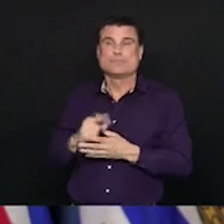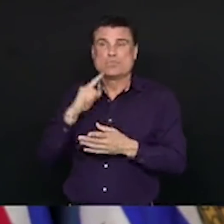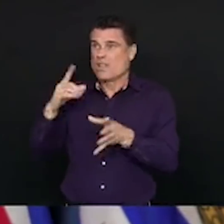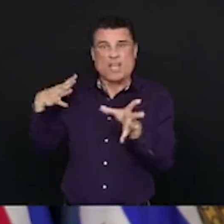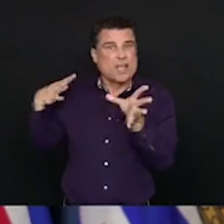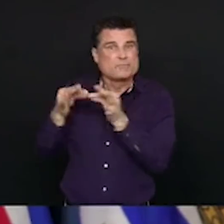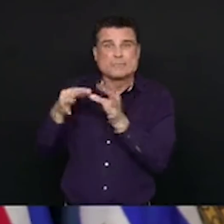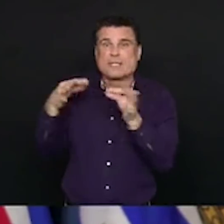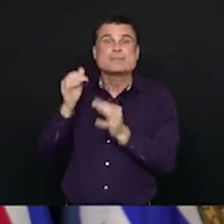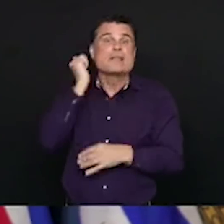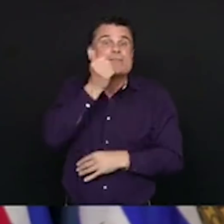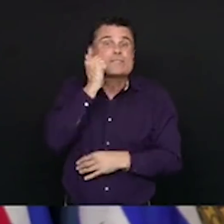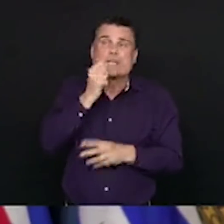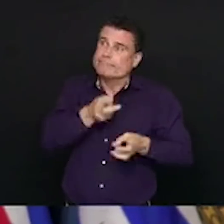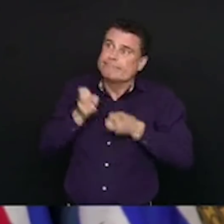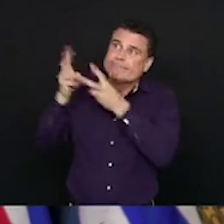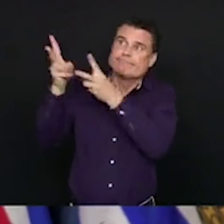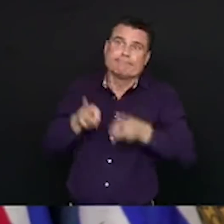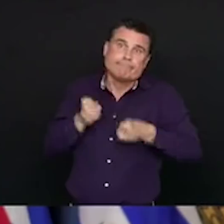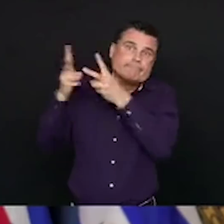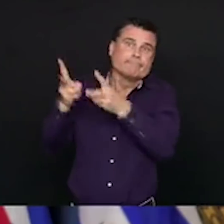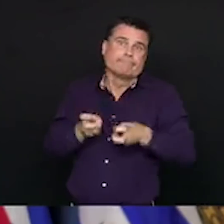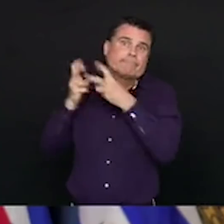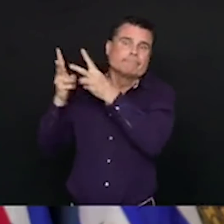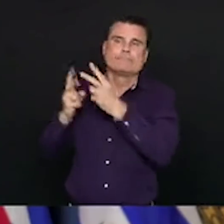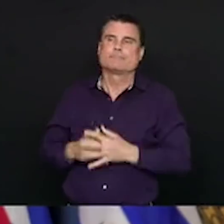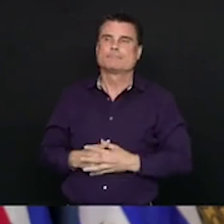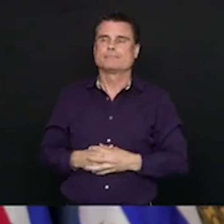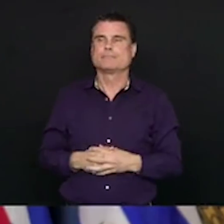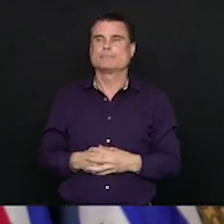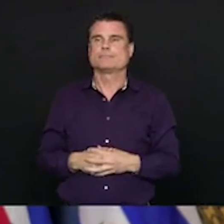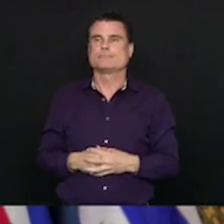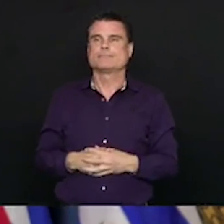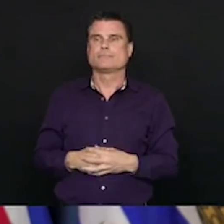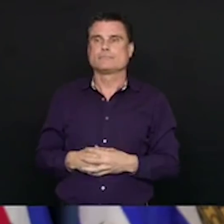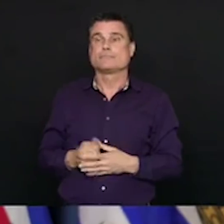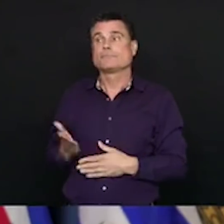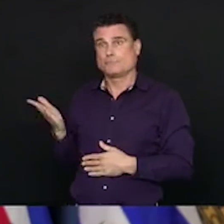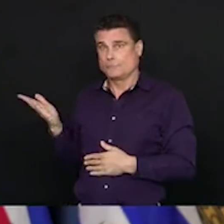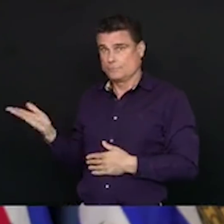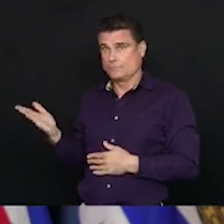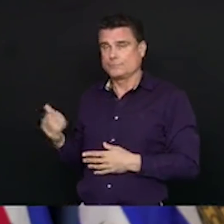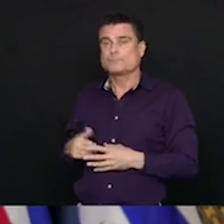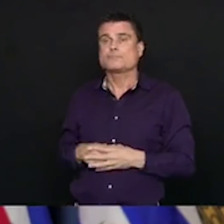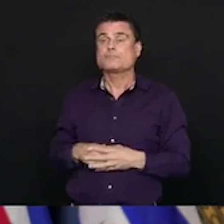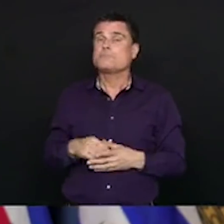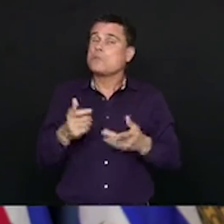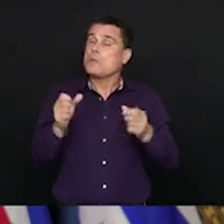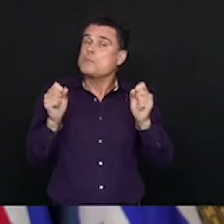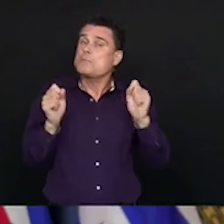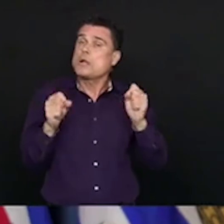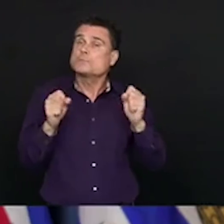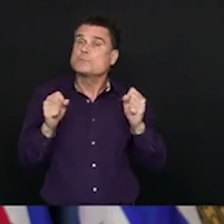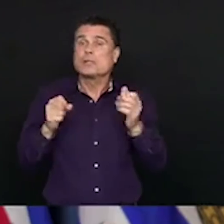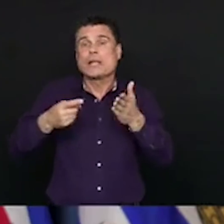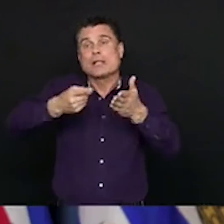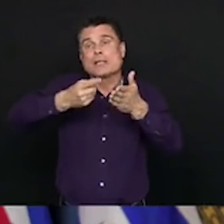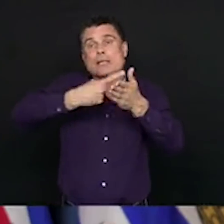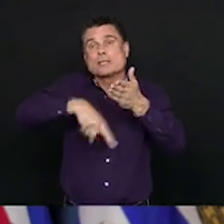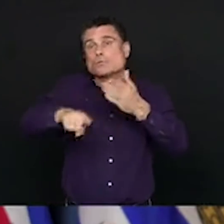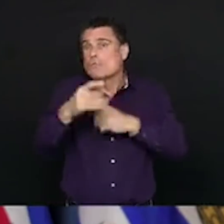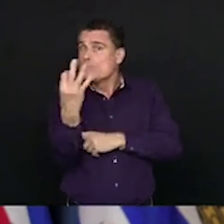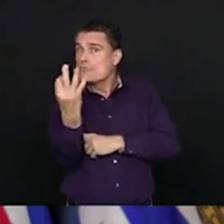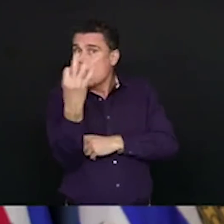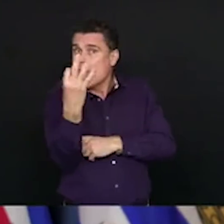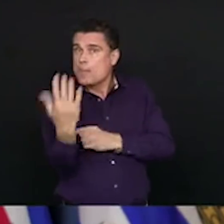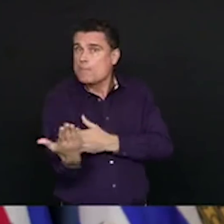an update to the modeling we provided next Friday, probably Friday morning, so you can plan for that. As you know, BC was the first province to